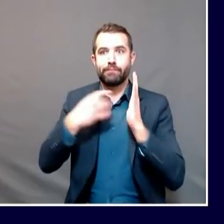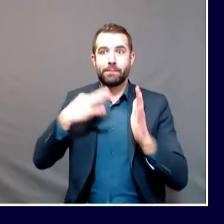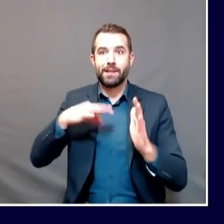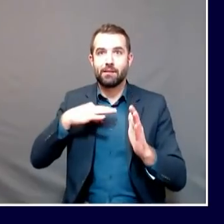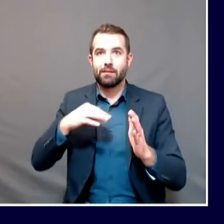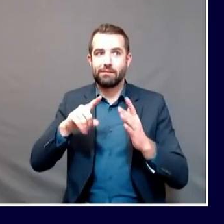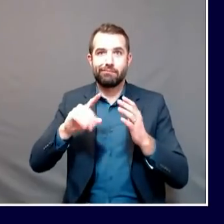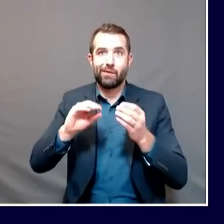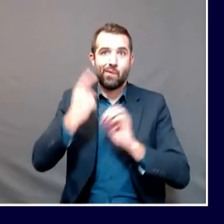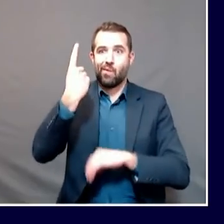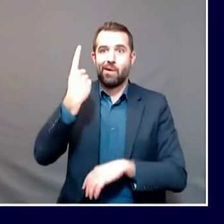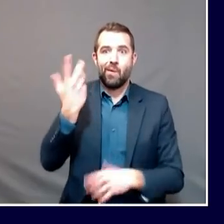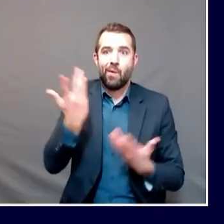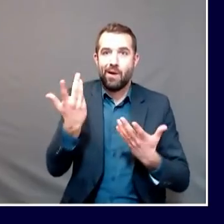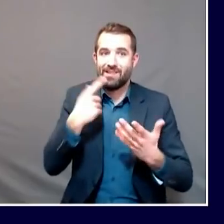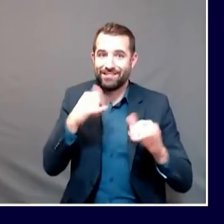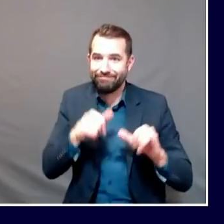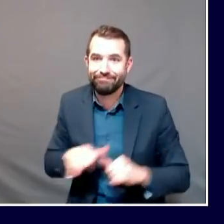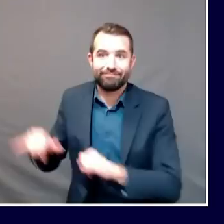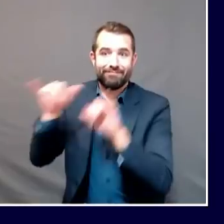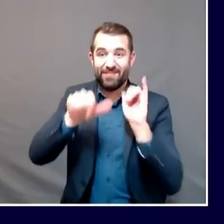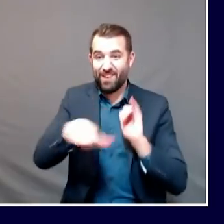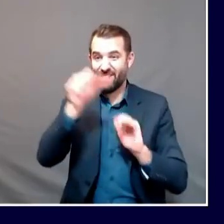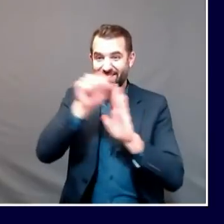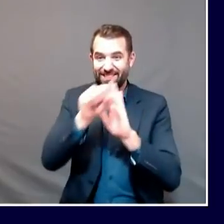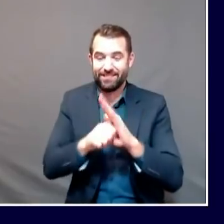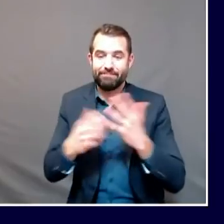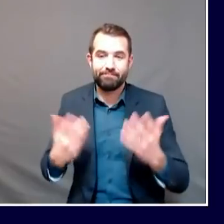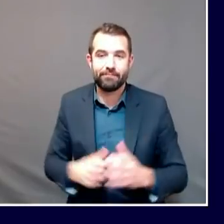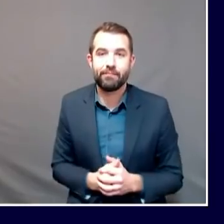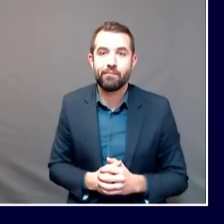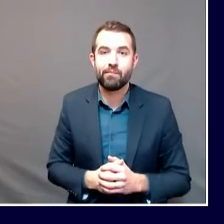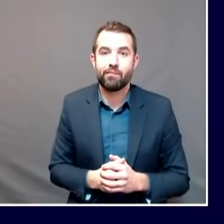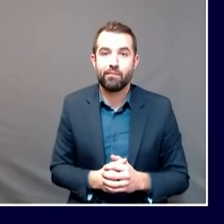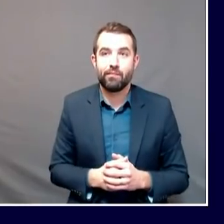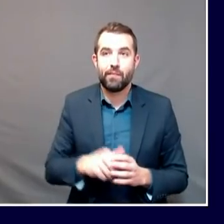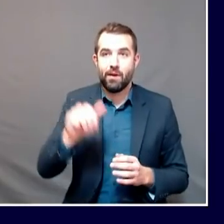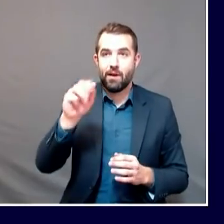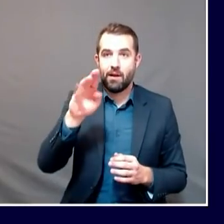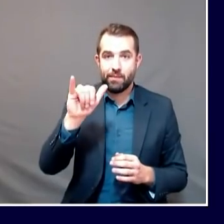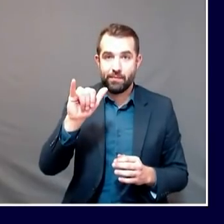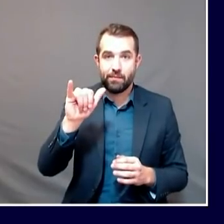I'm going to turn over to Amy Brown next. Thank you,